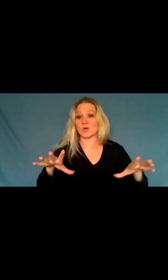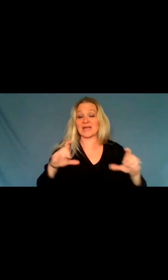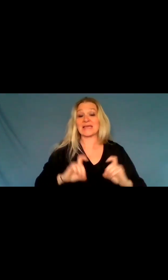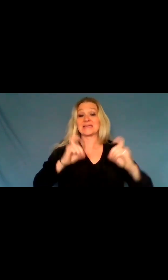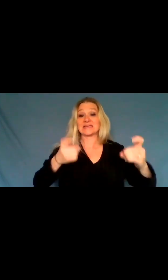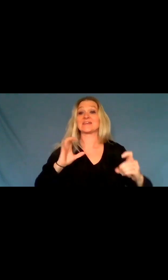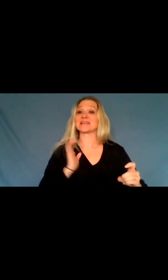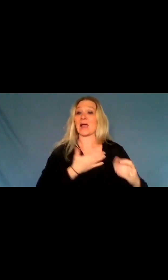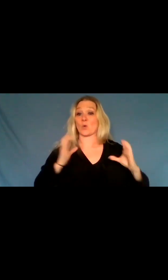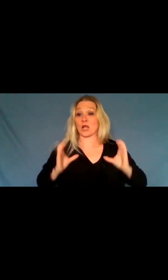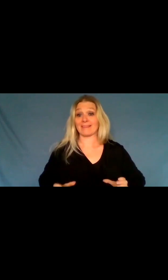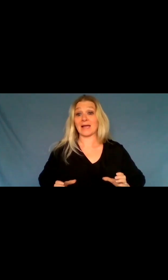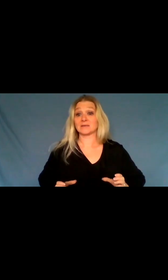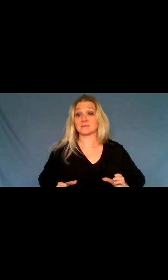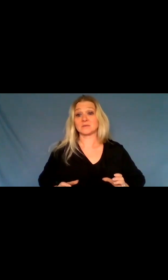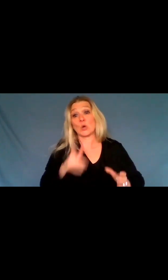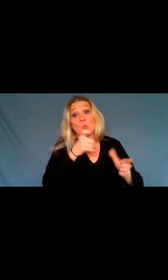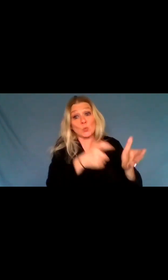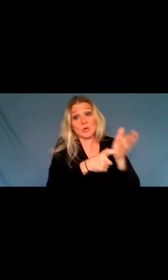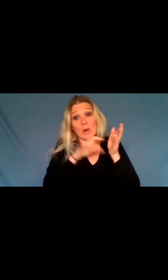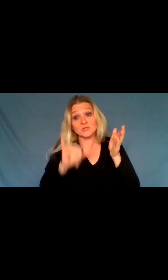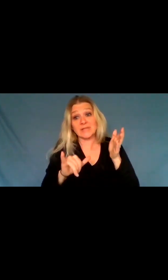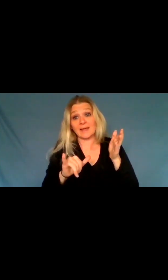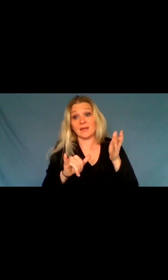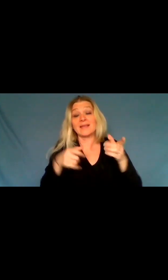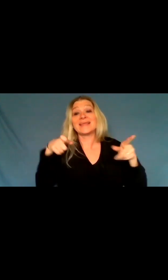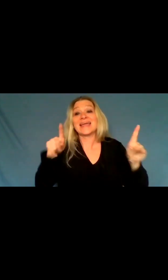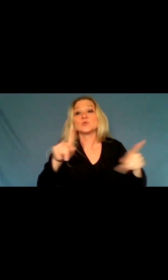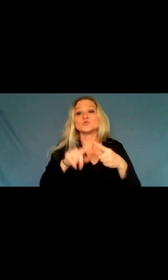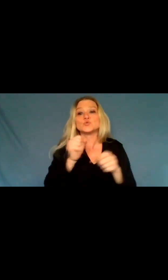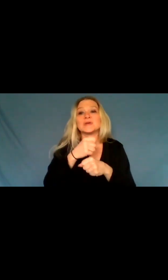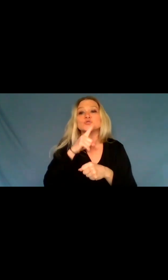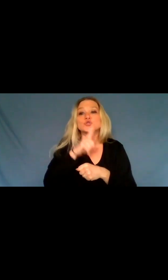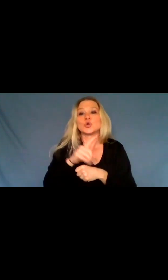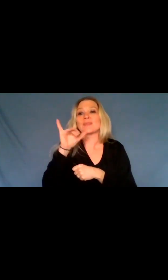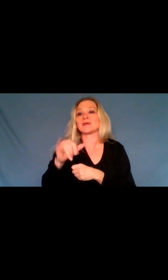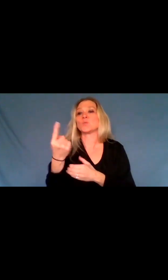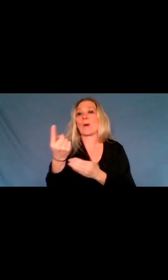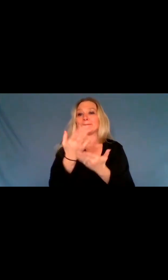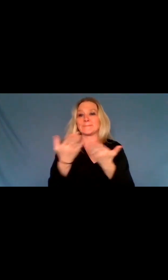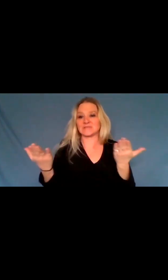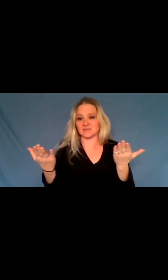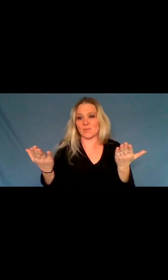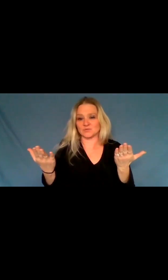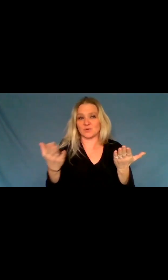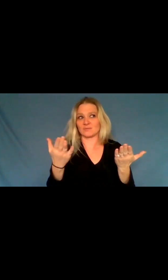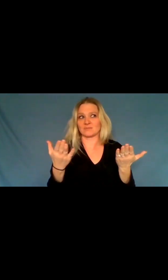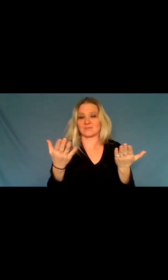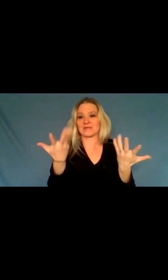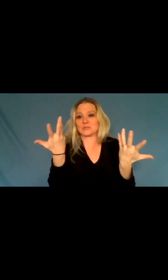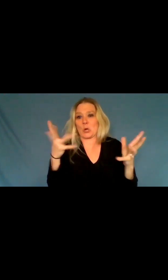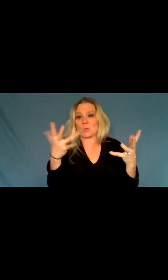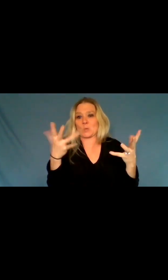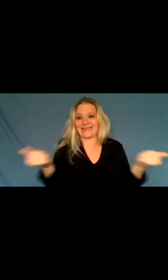who again mandates it, the opportunity to make sure that that is one piece of the puzzle that is taken care of before